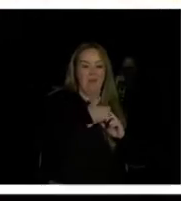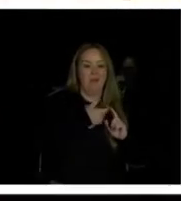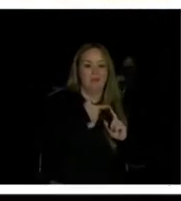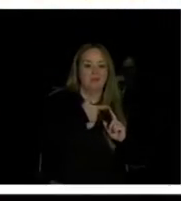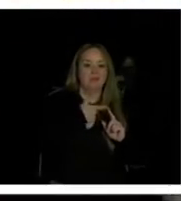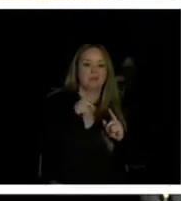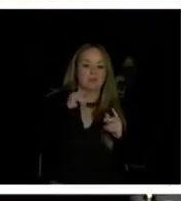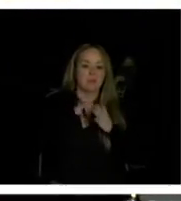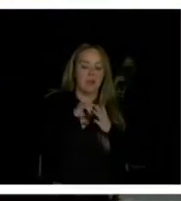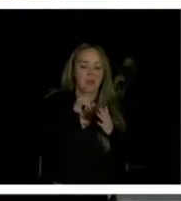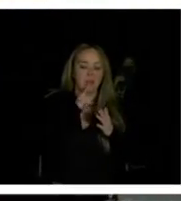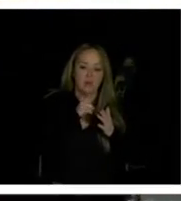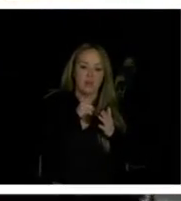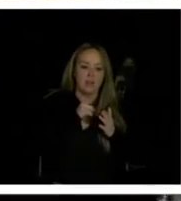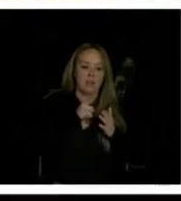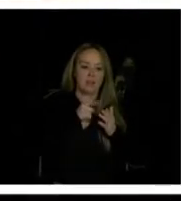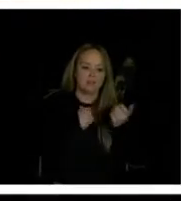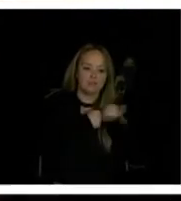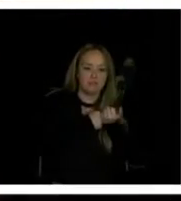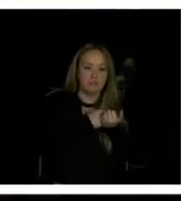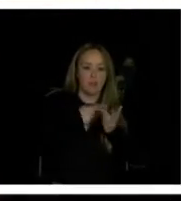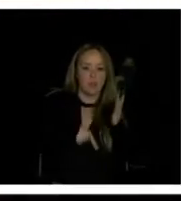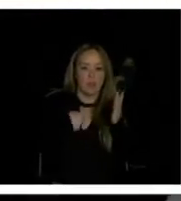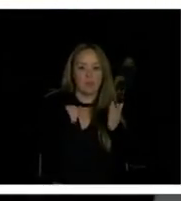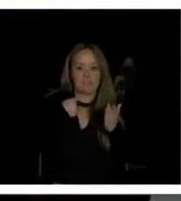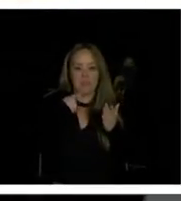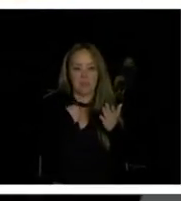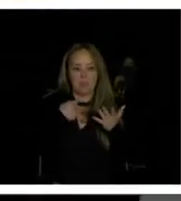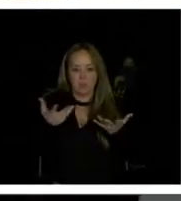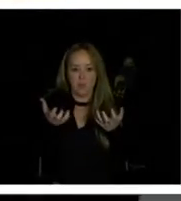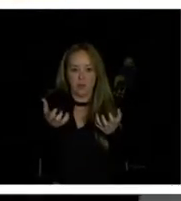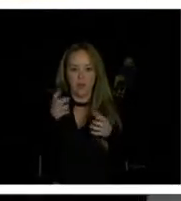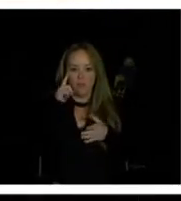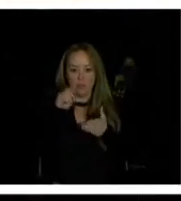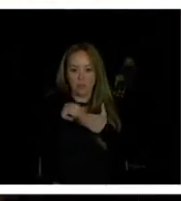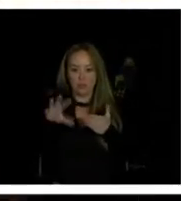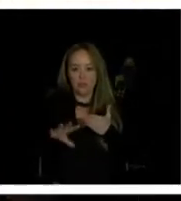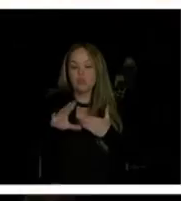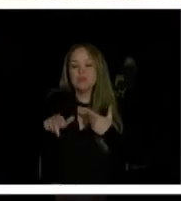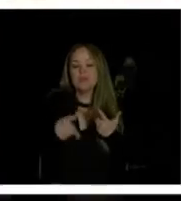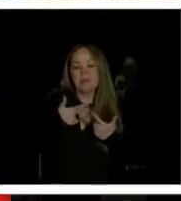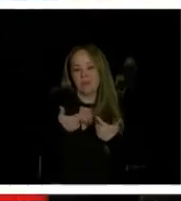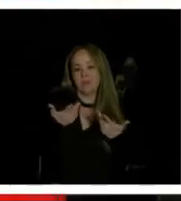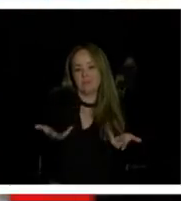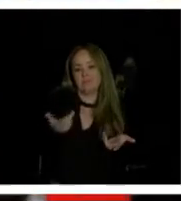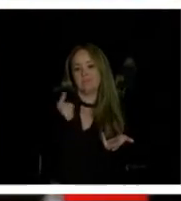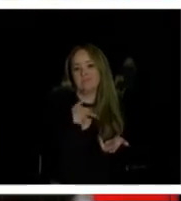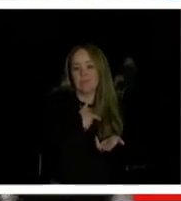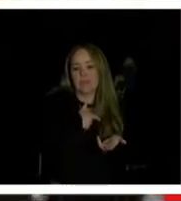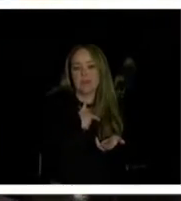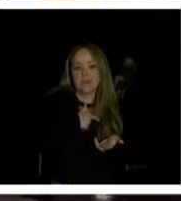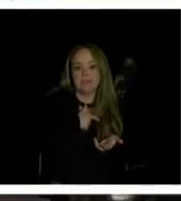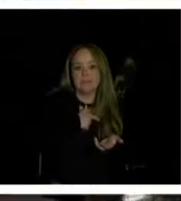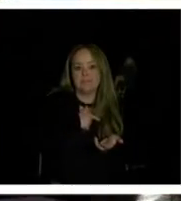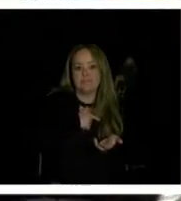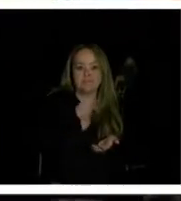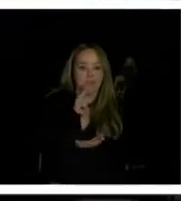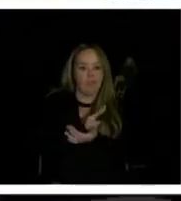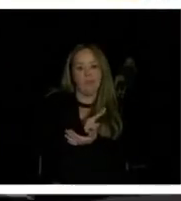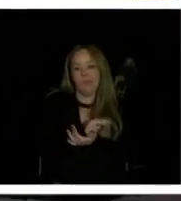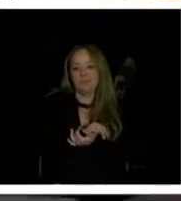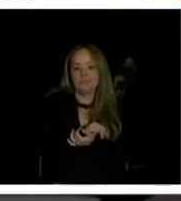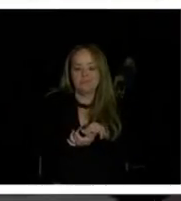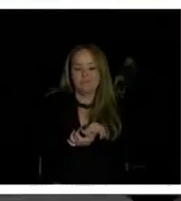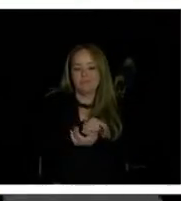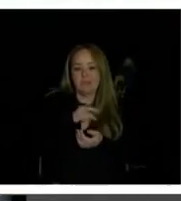really nurtures what we say we want for our students, then we're losing the battle right out of